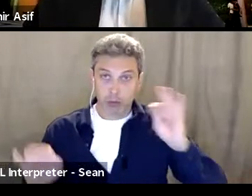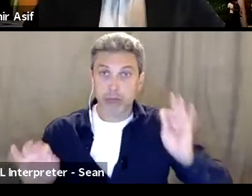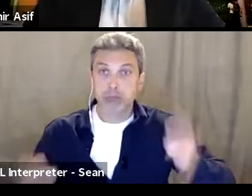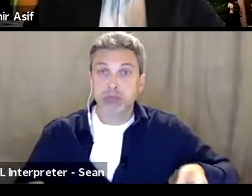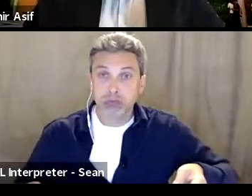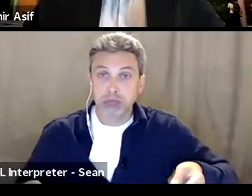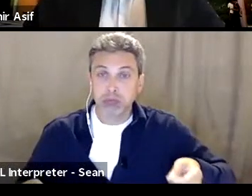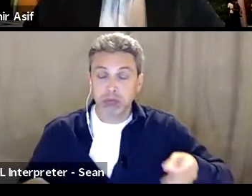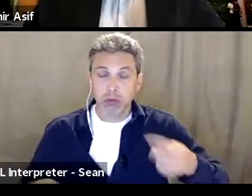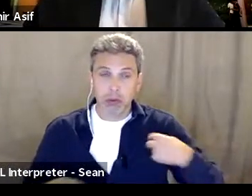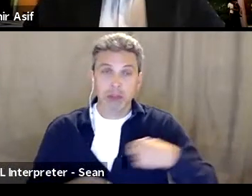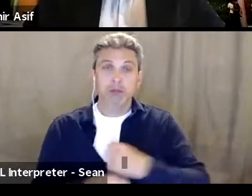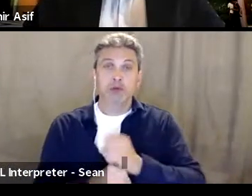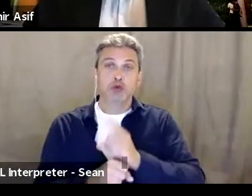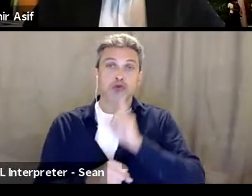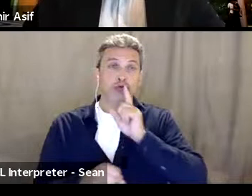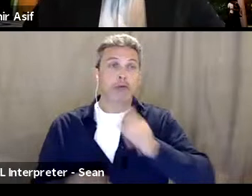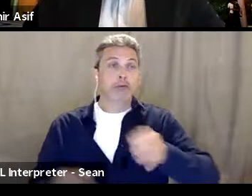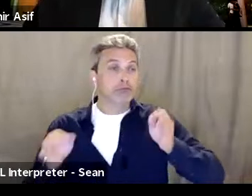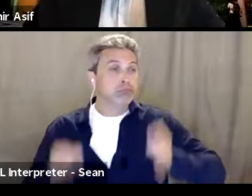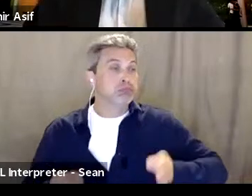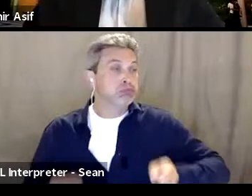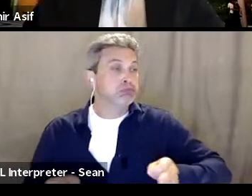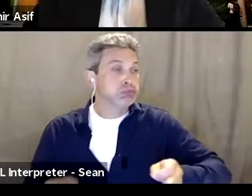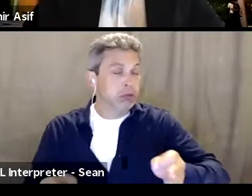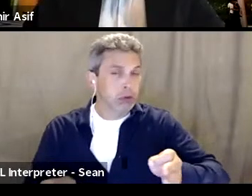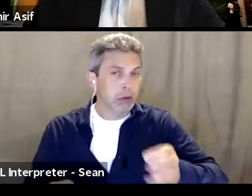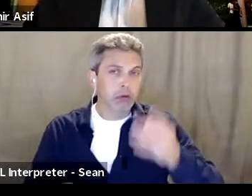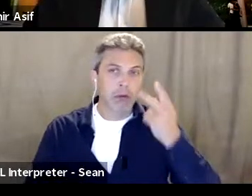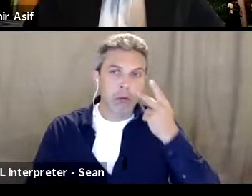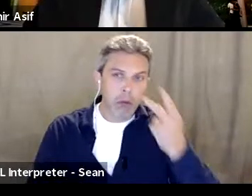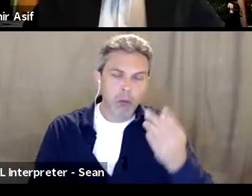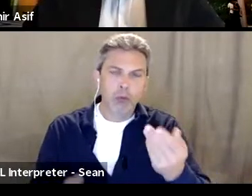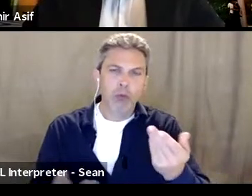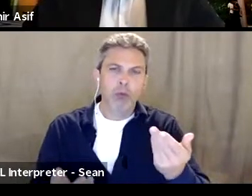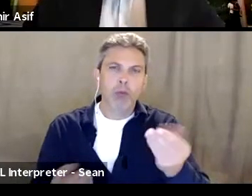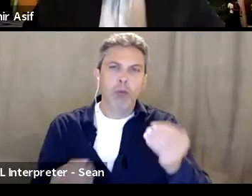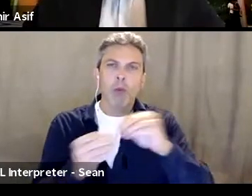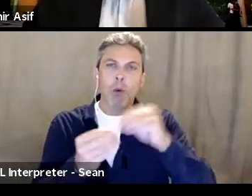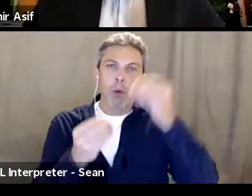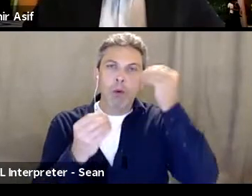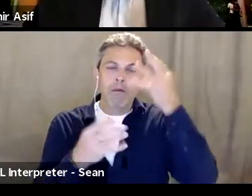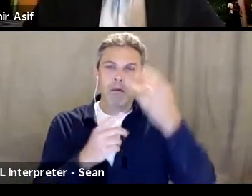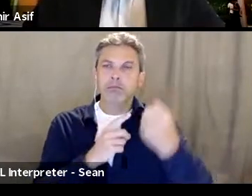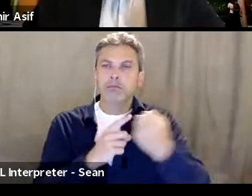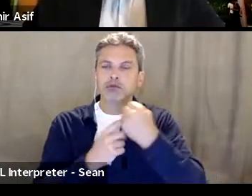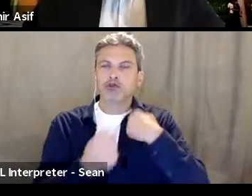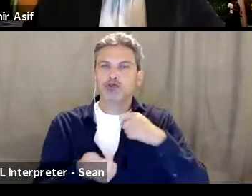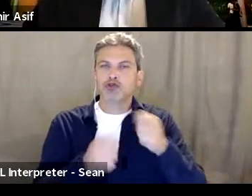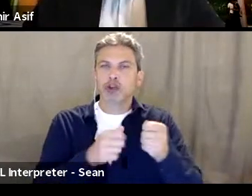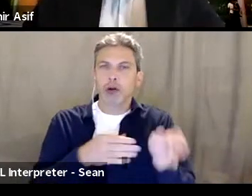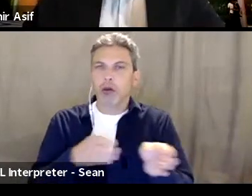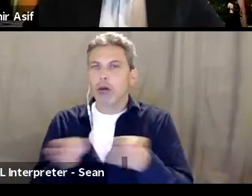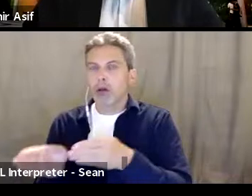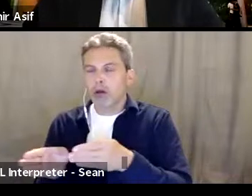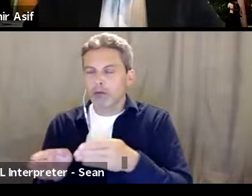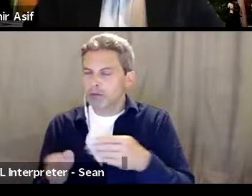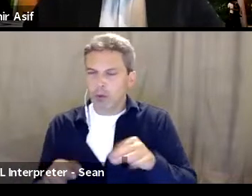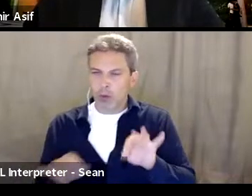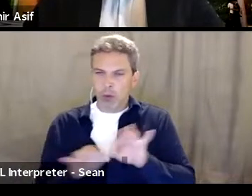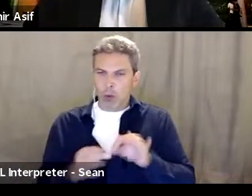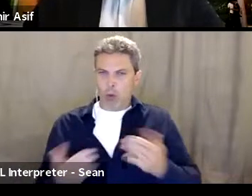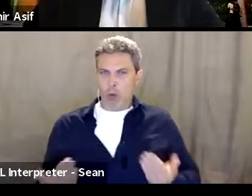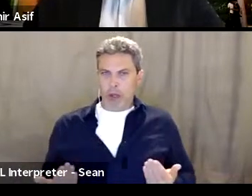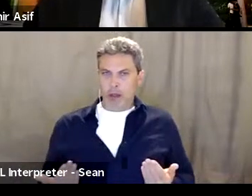making firm decisions before we have as much information as we can accumulate. I